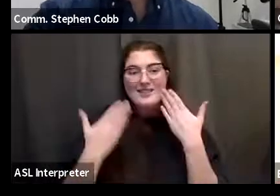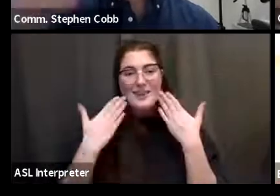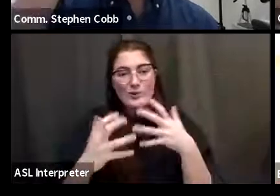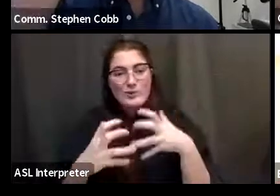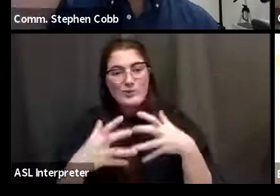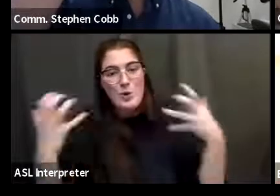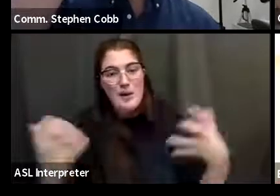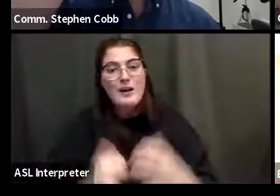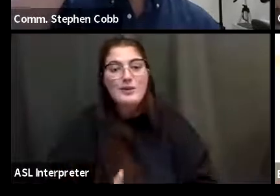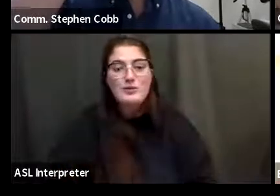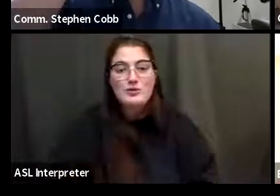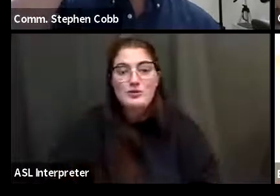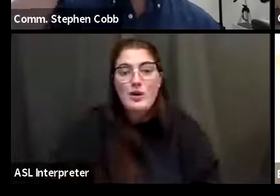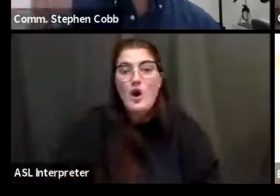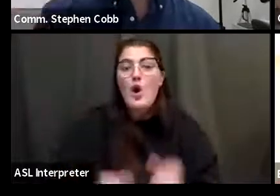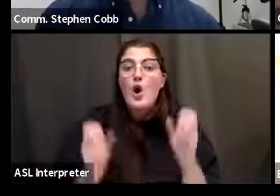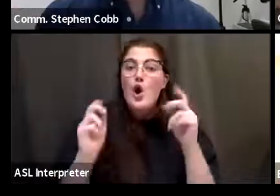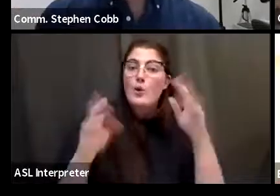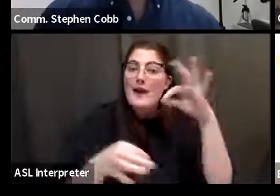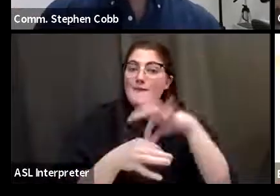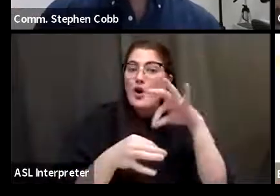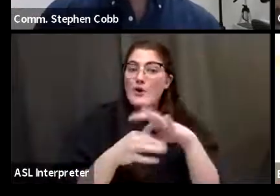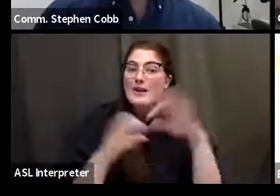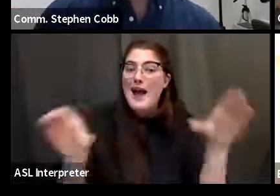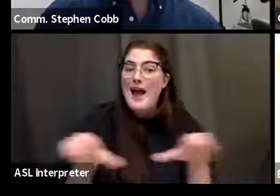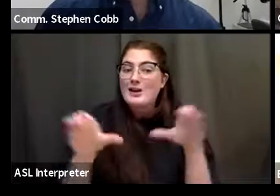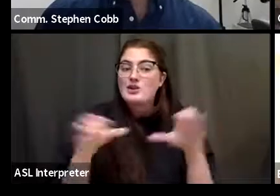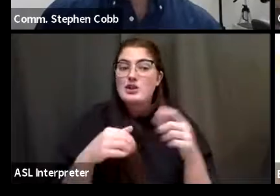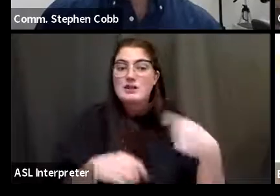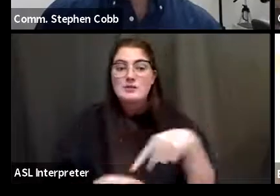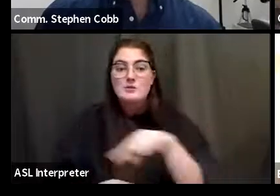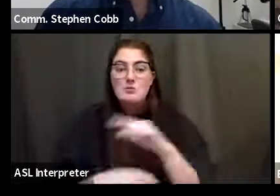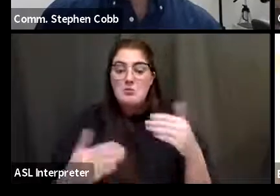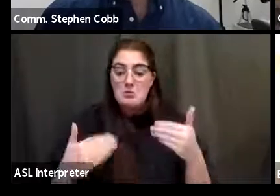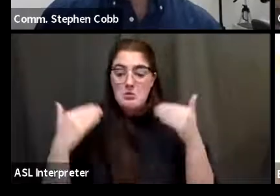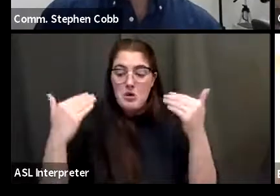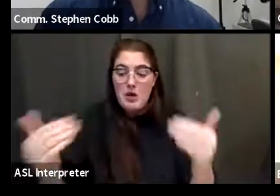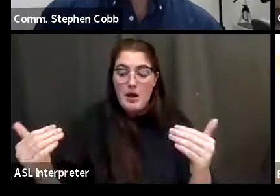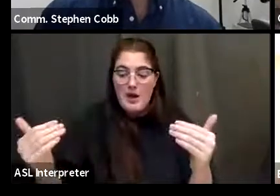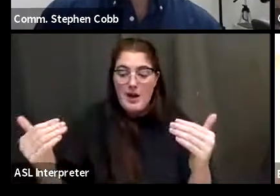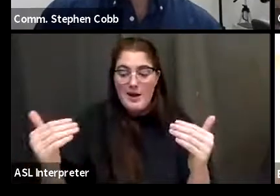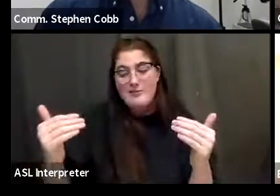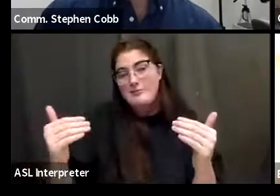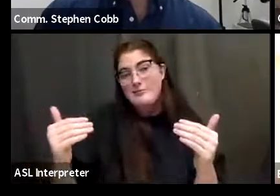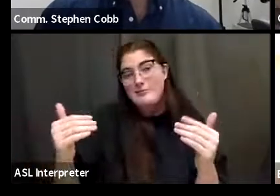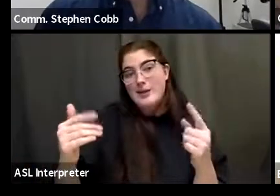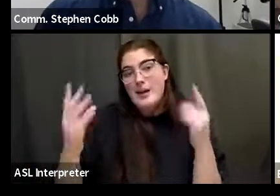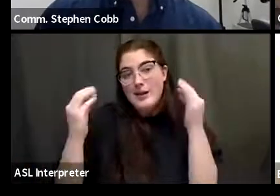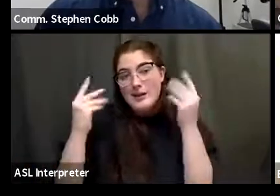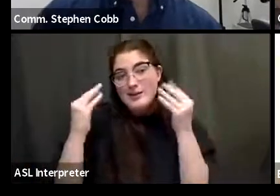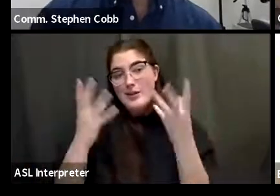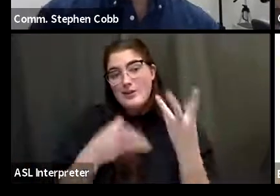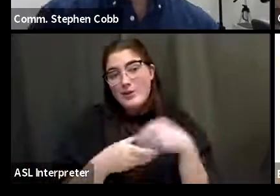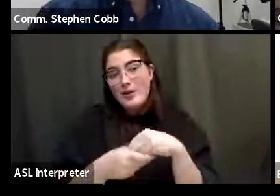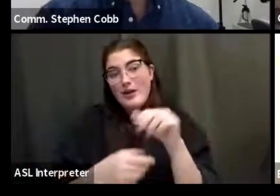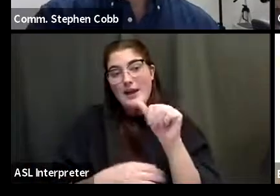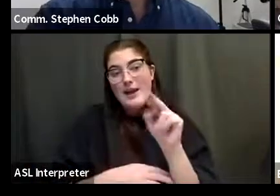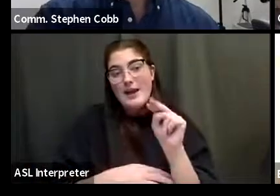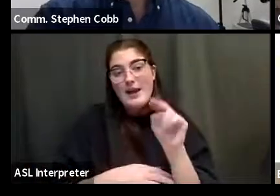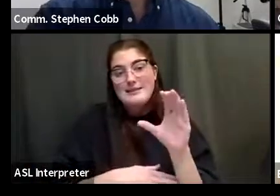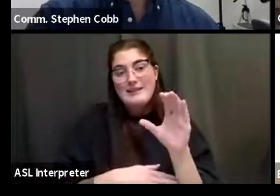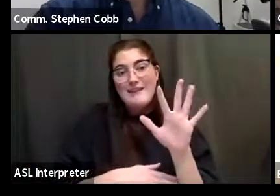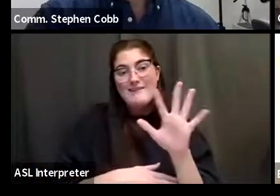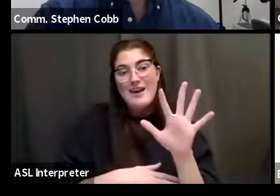everyone. Okay, voting actions. Let's go ahead and consider the inclusion of ANC